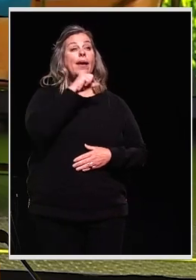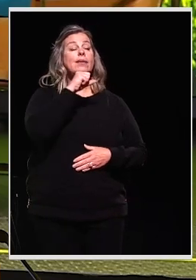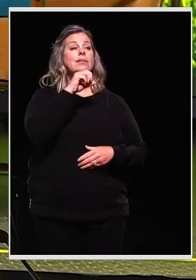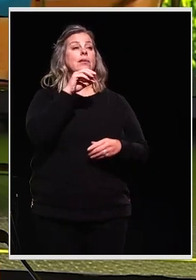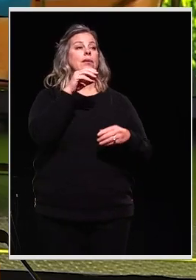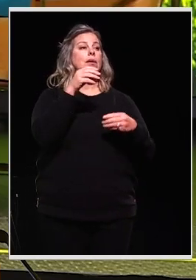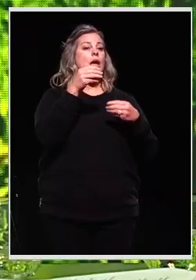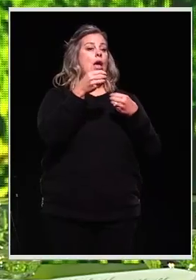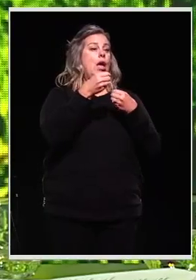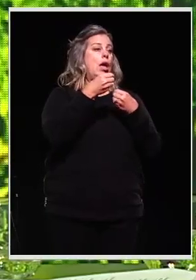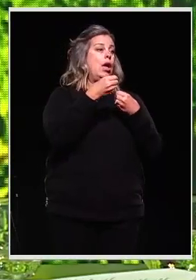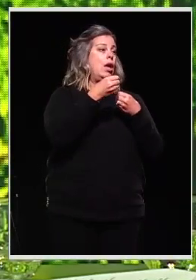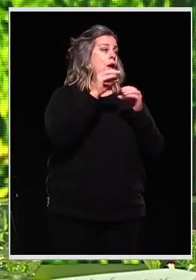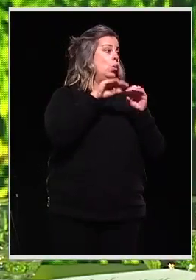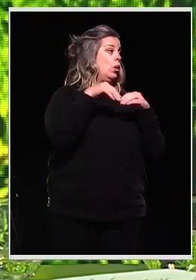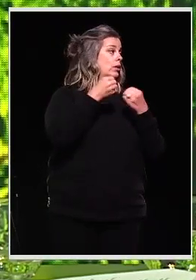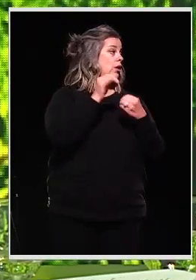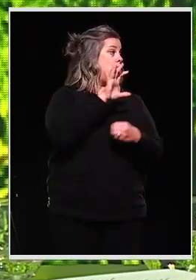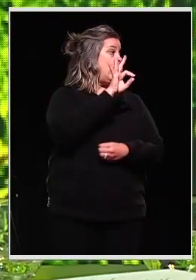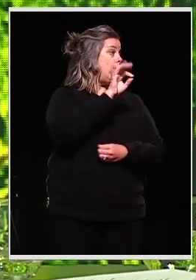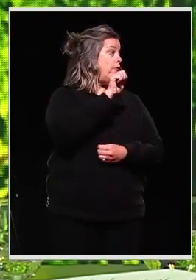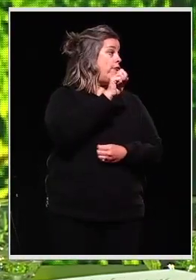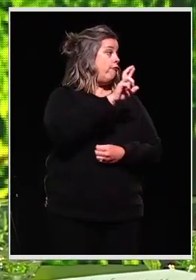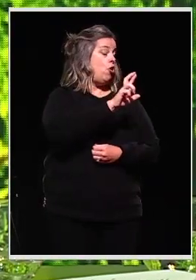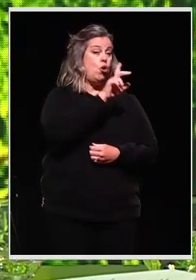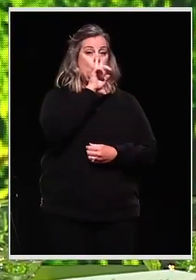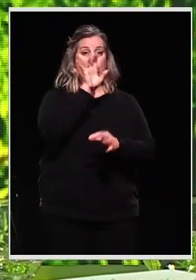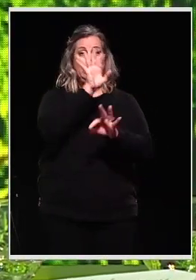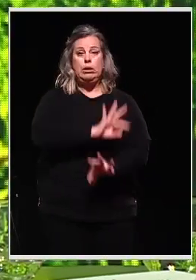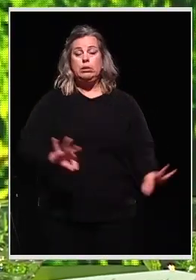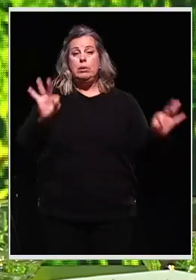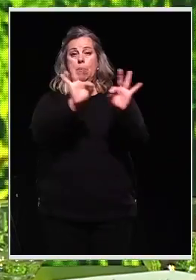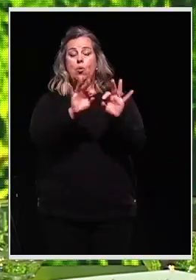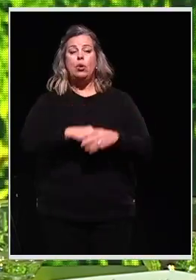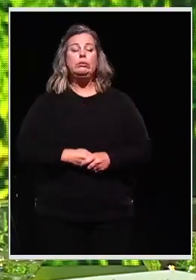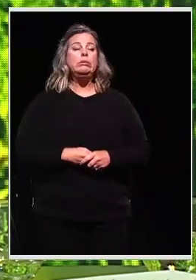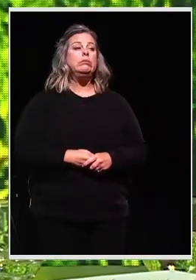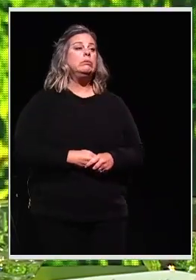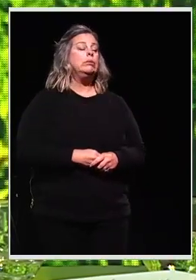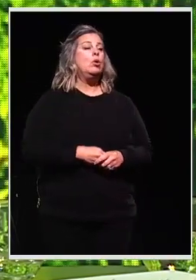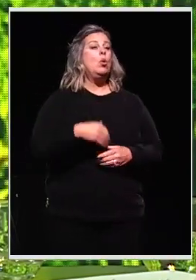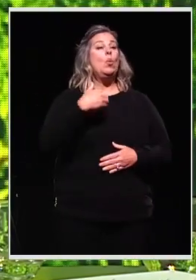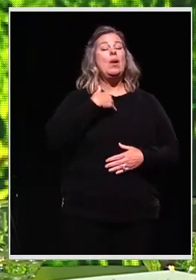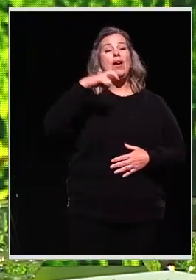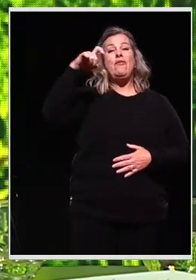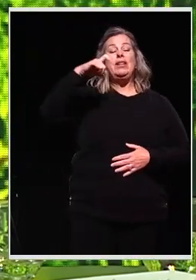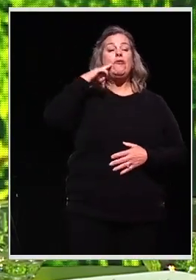organization like FAR is so critical, I would say, because there's this really important need to develop